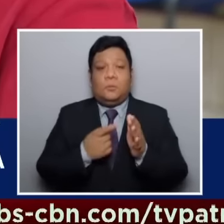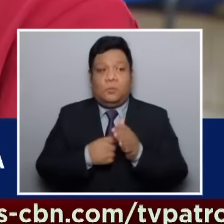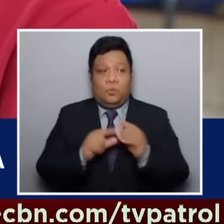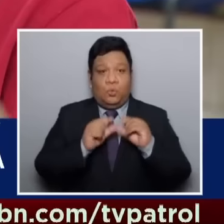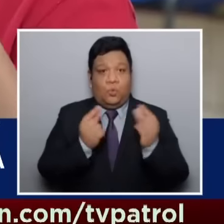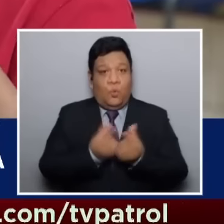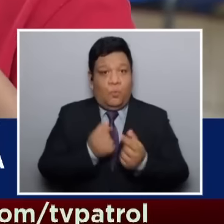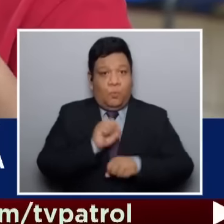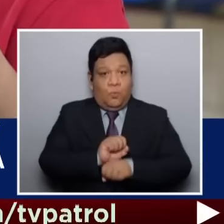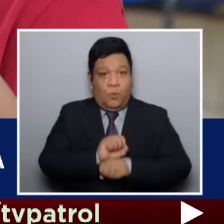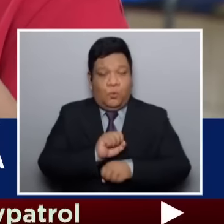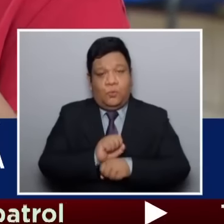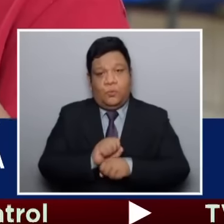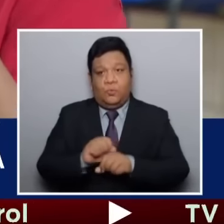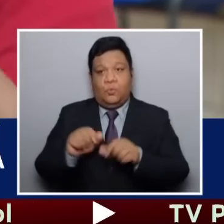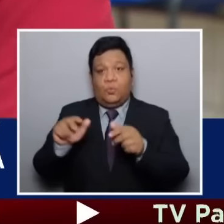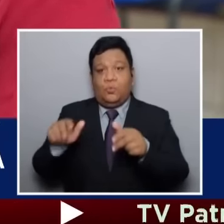sometimes